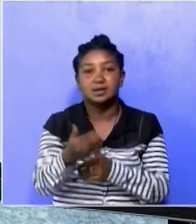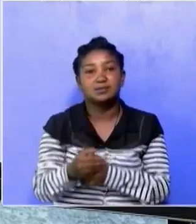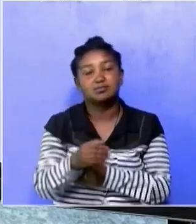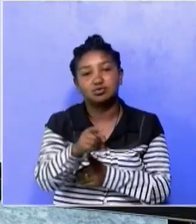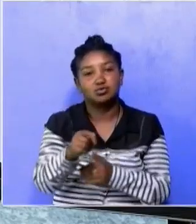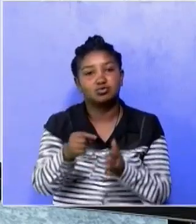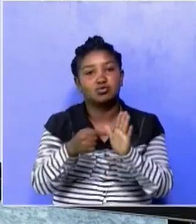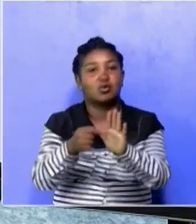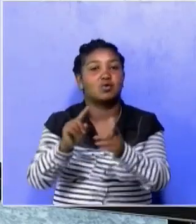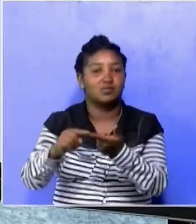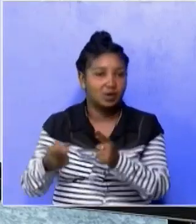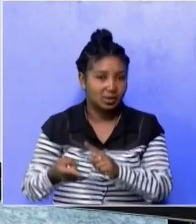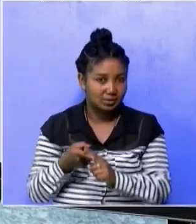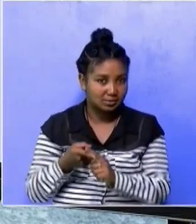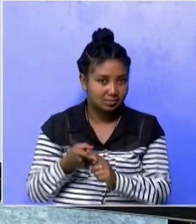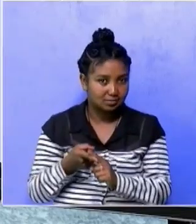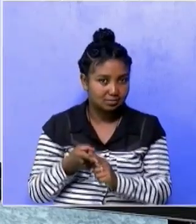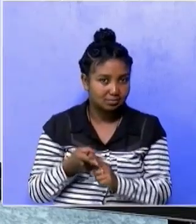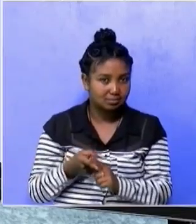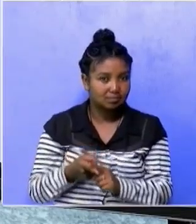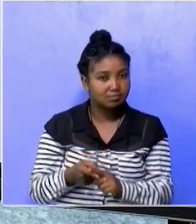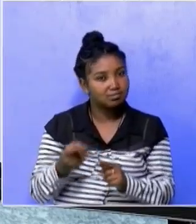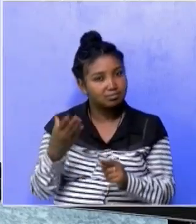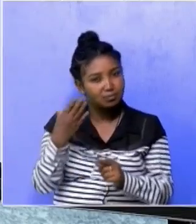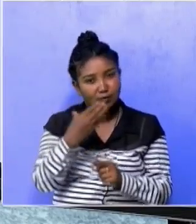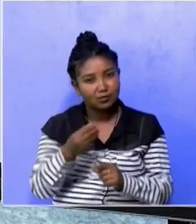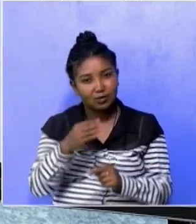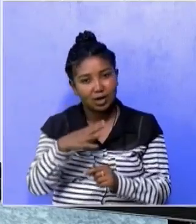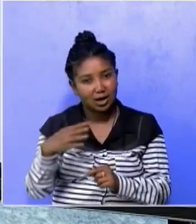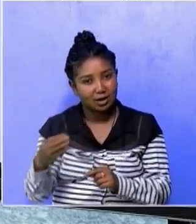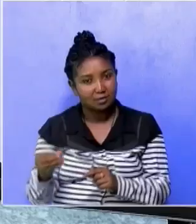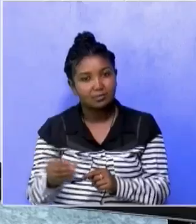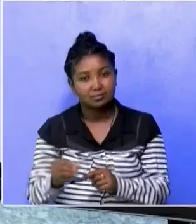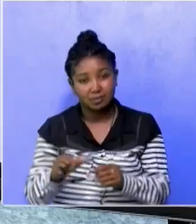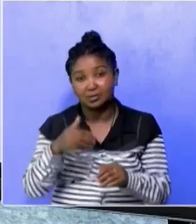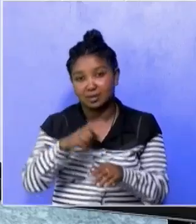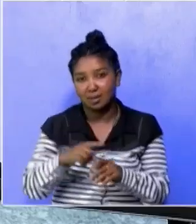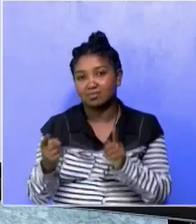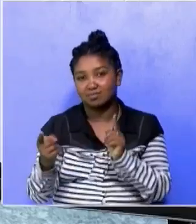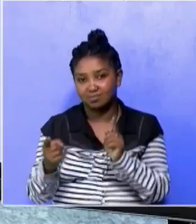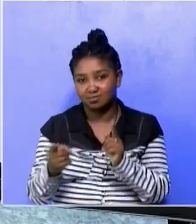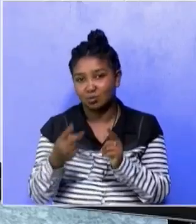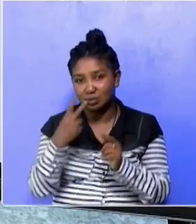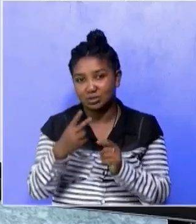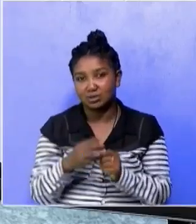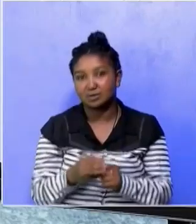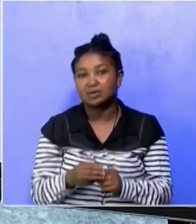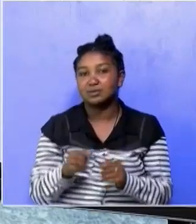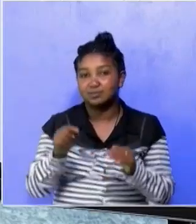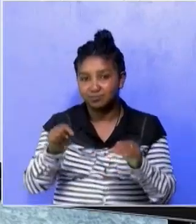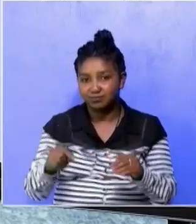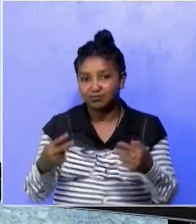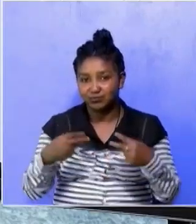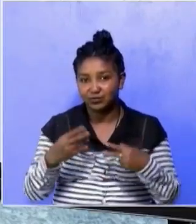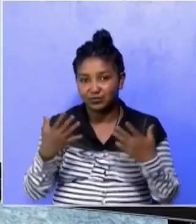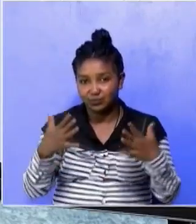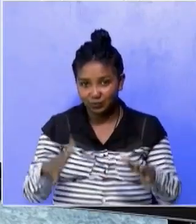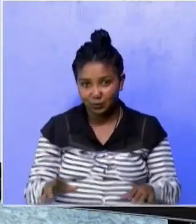share it to your brain this beautifully. And then we'll see it next time. That's